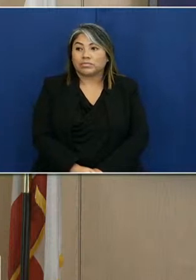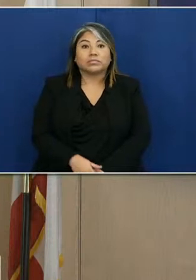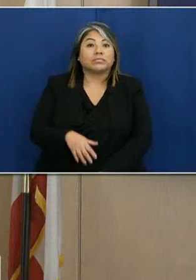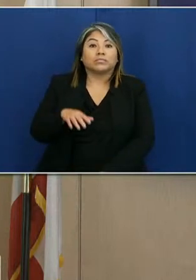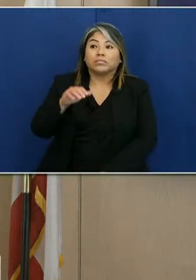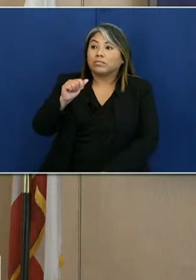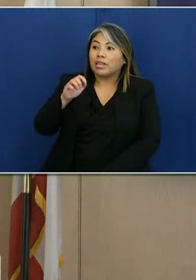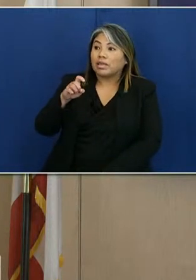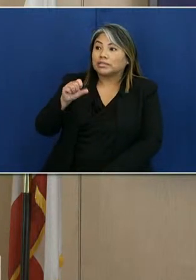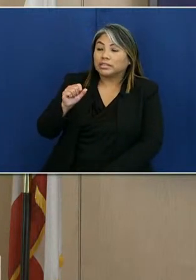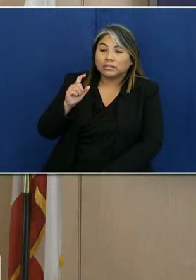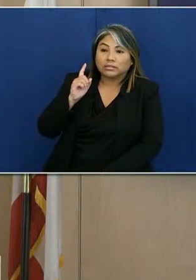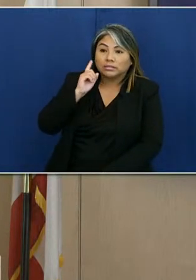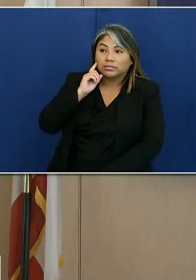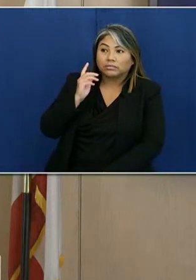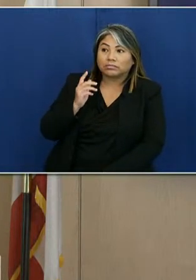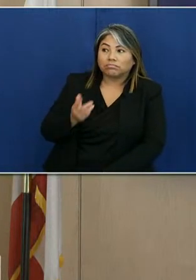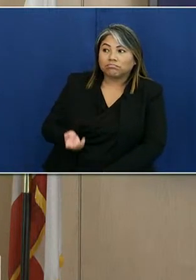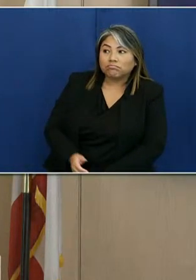Alexis?